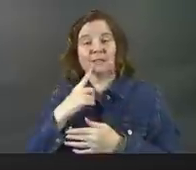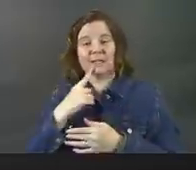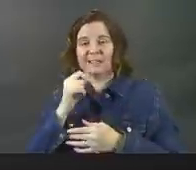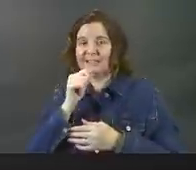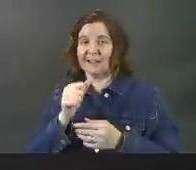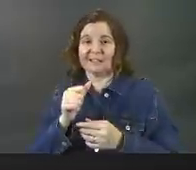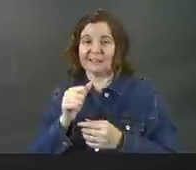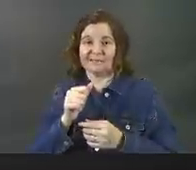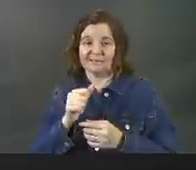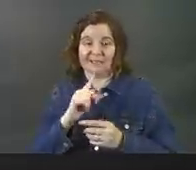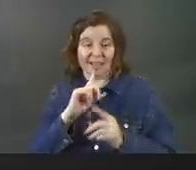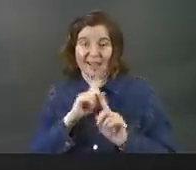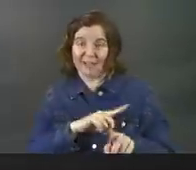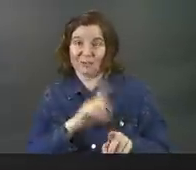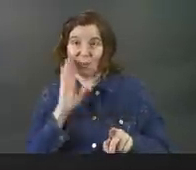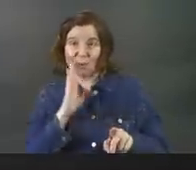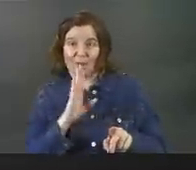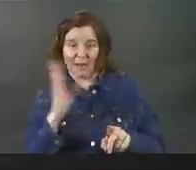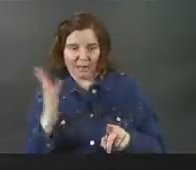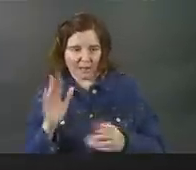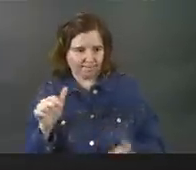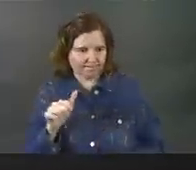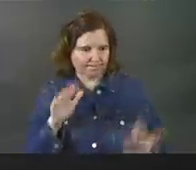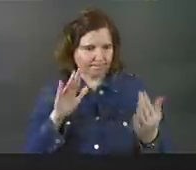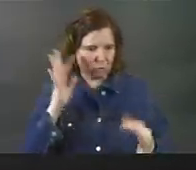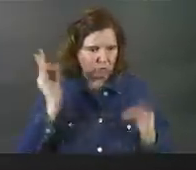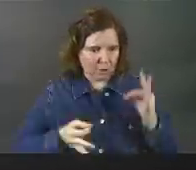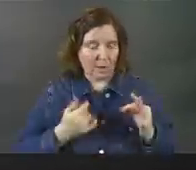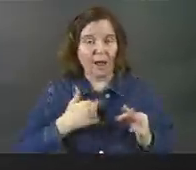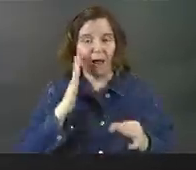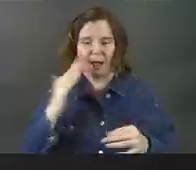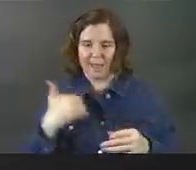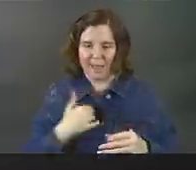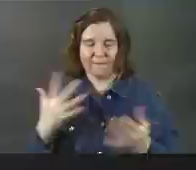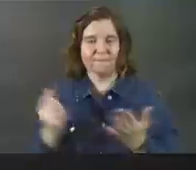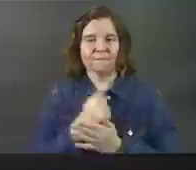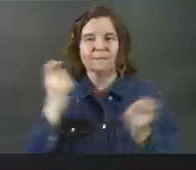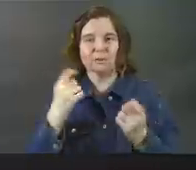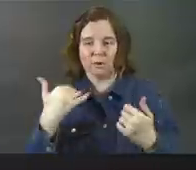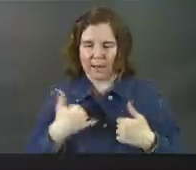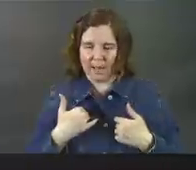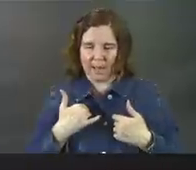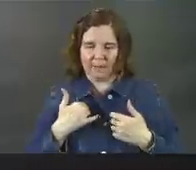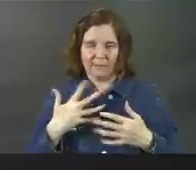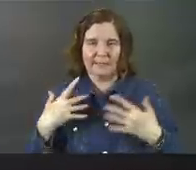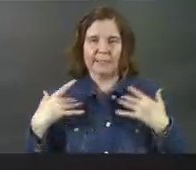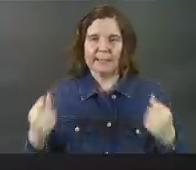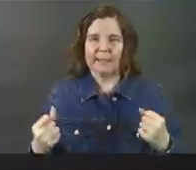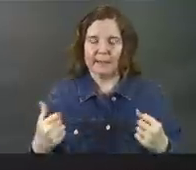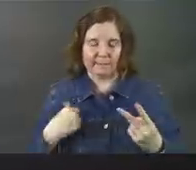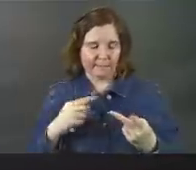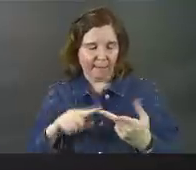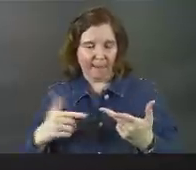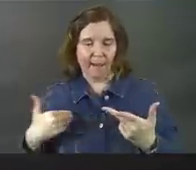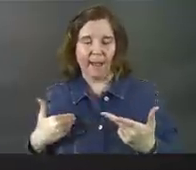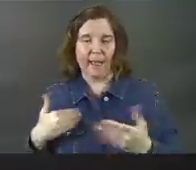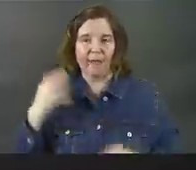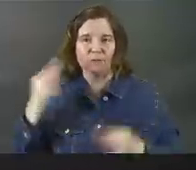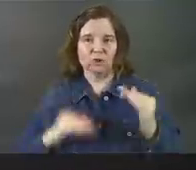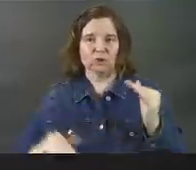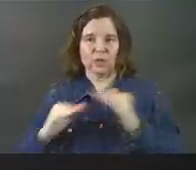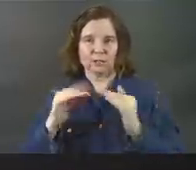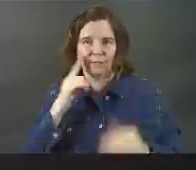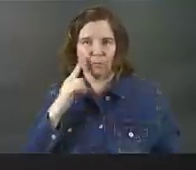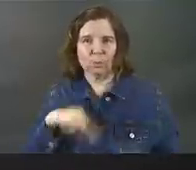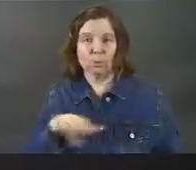it doesn't go unanswered. And God brings it. And God says, I have ultimate victory. I have ultimate healing. And I have ultimate justice